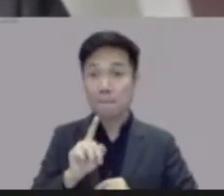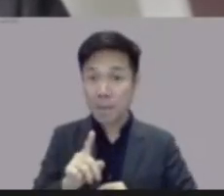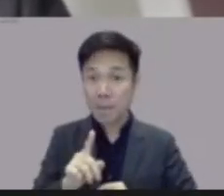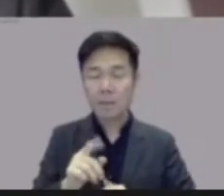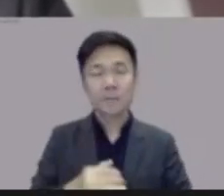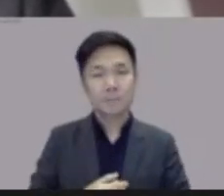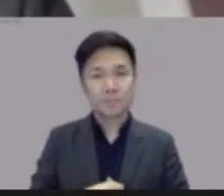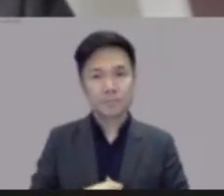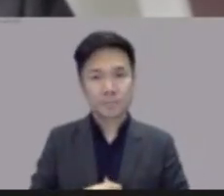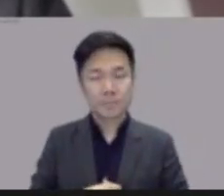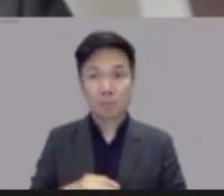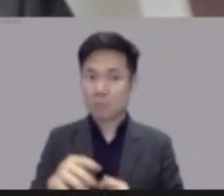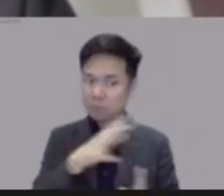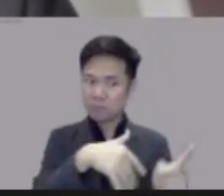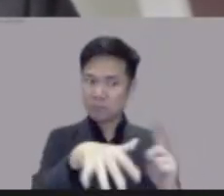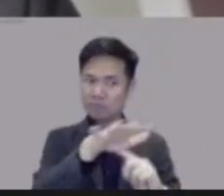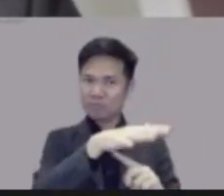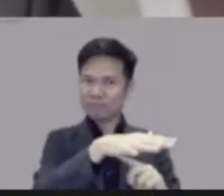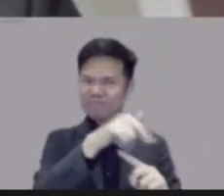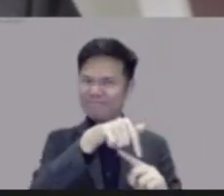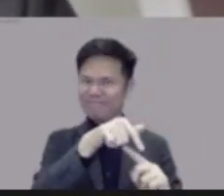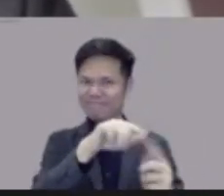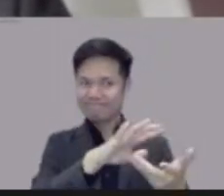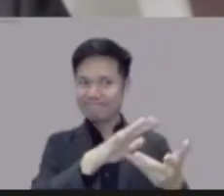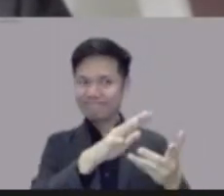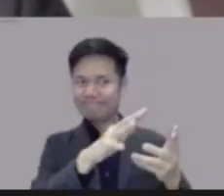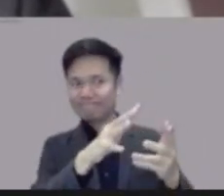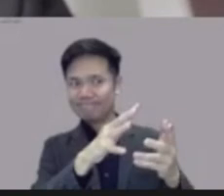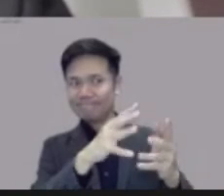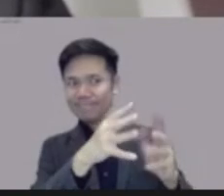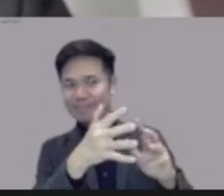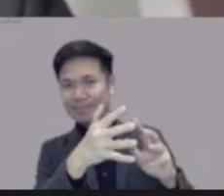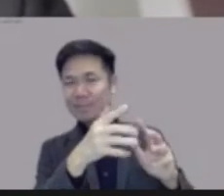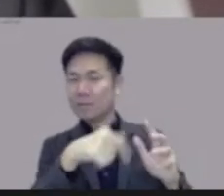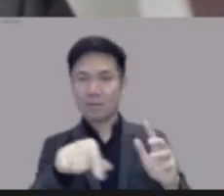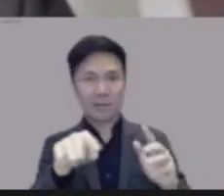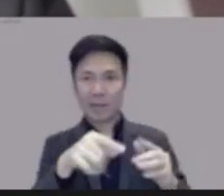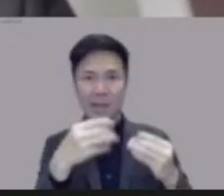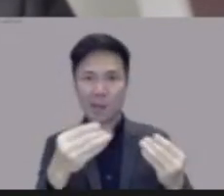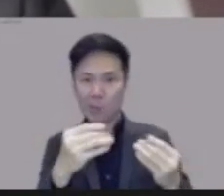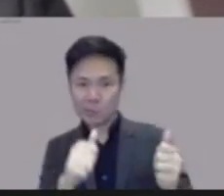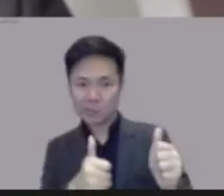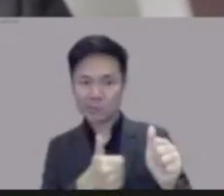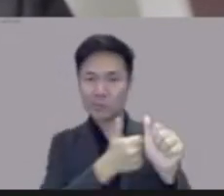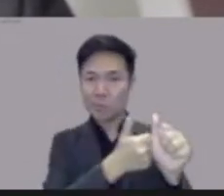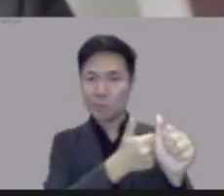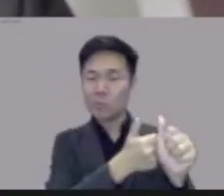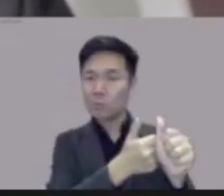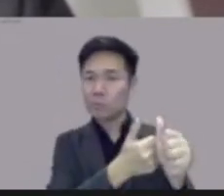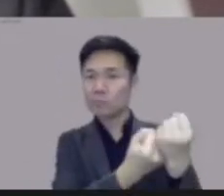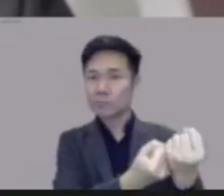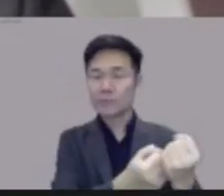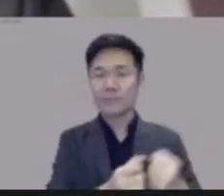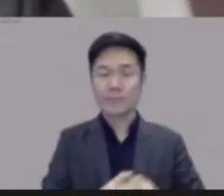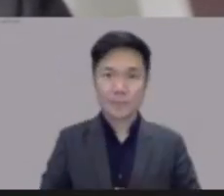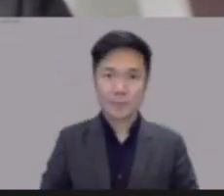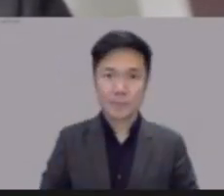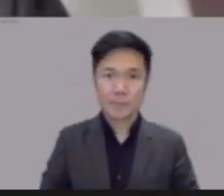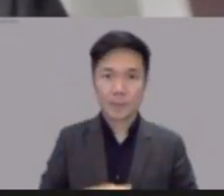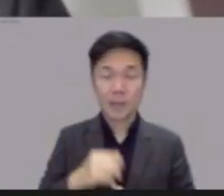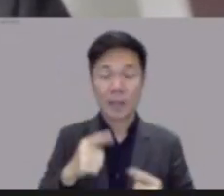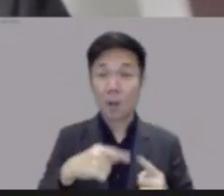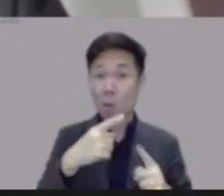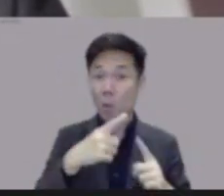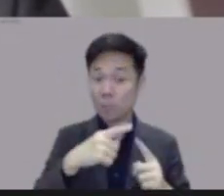asia-pacific region emits 55 percent of the global Greenhouse emissions and that rapid and unplanned